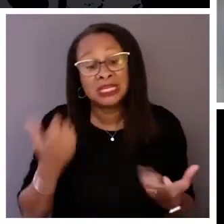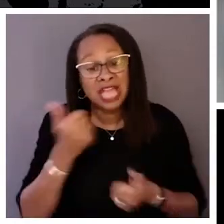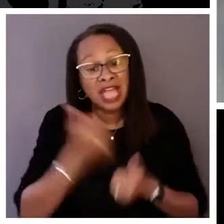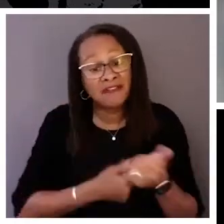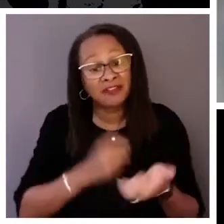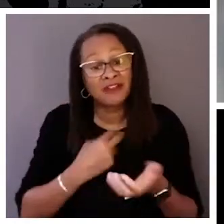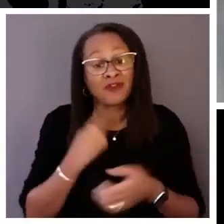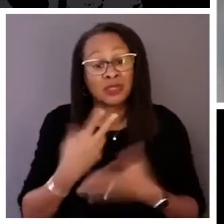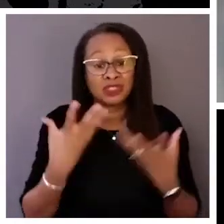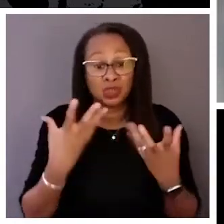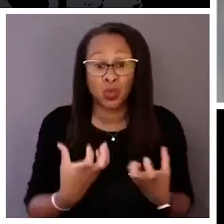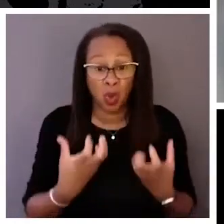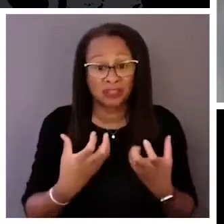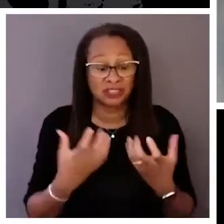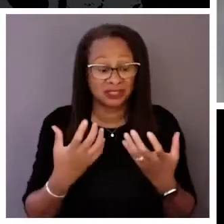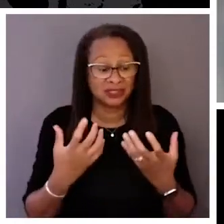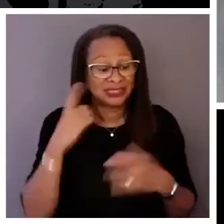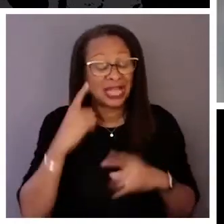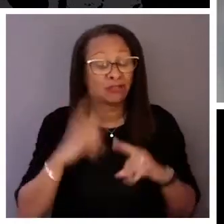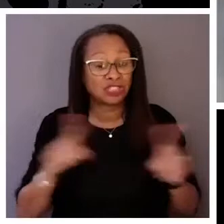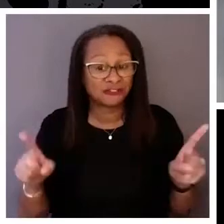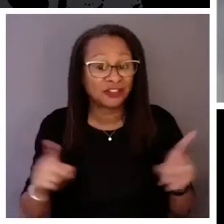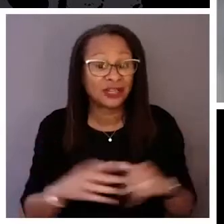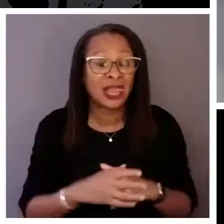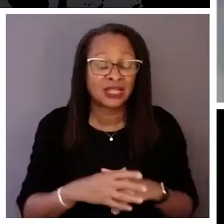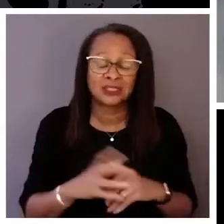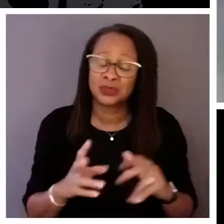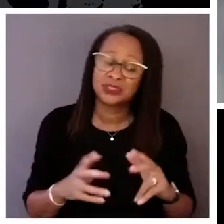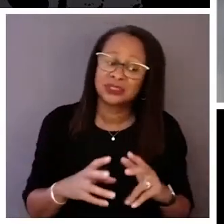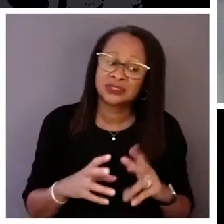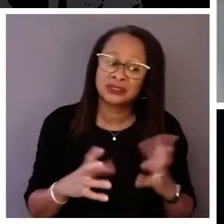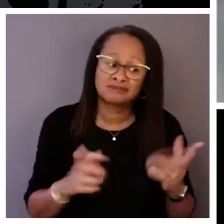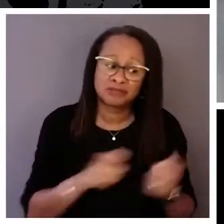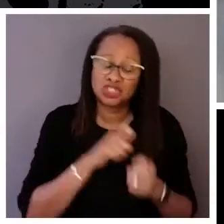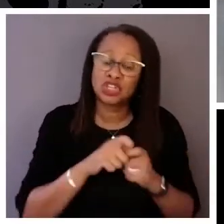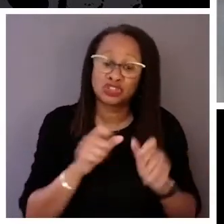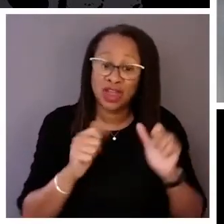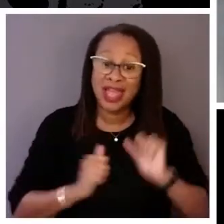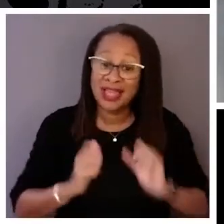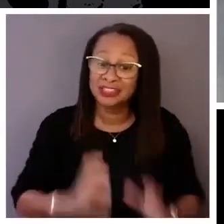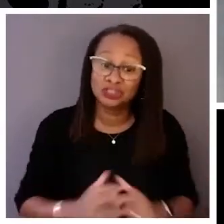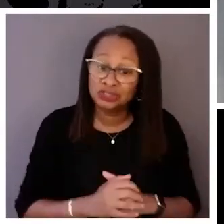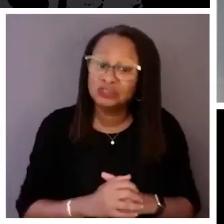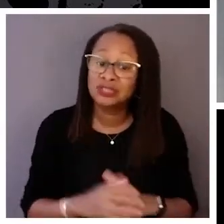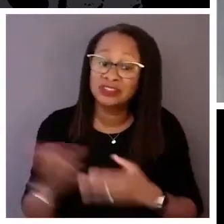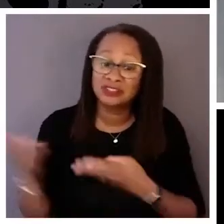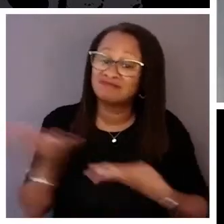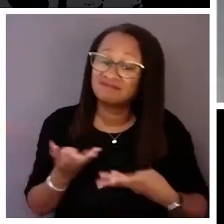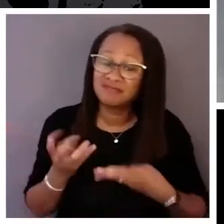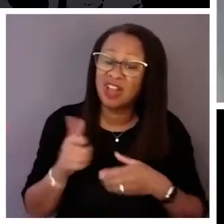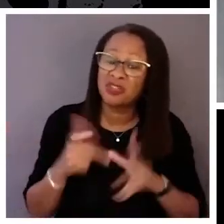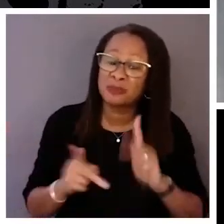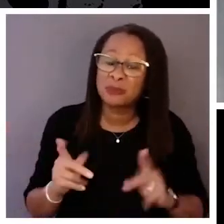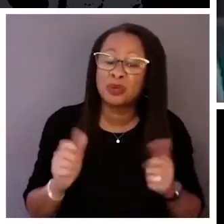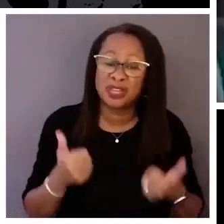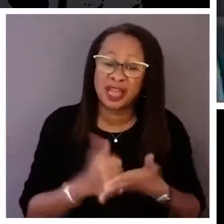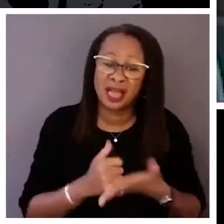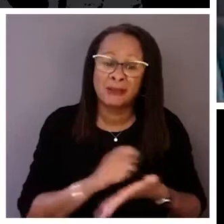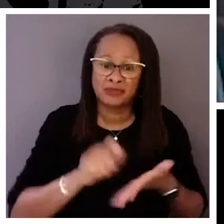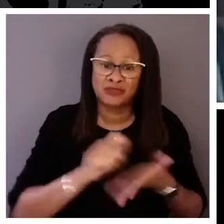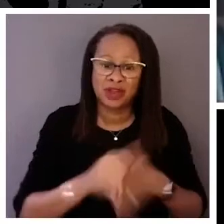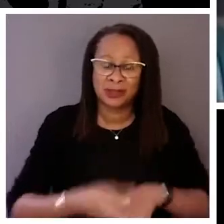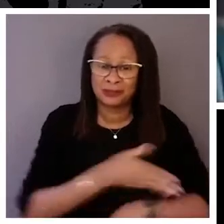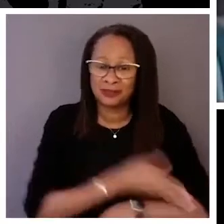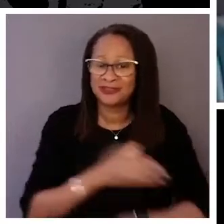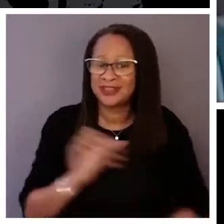from you. So you have to make your voice sound different. So yeah, I think of particular actors and try and channel their voice a little bit. Stefanie,